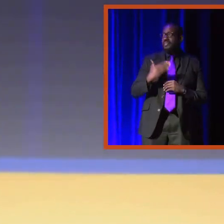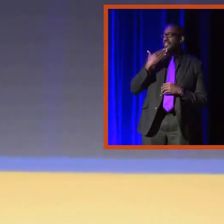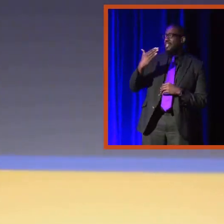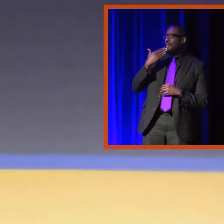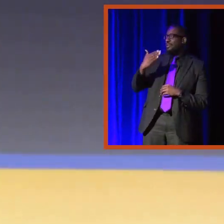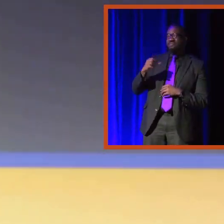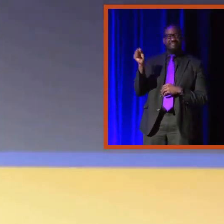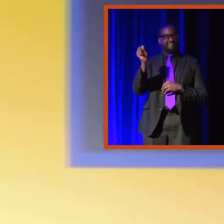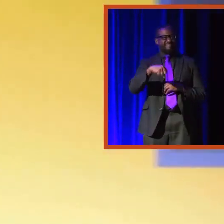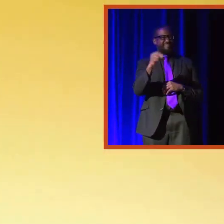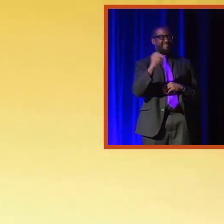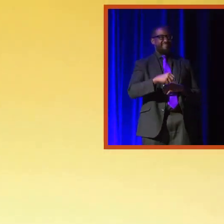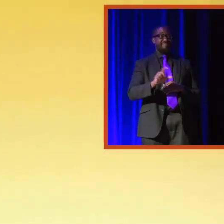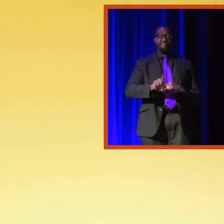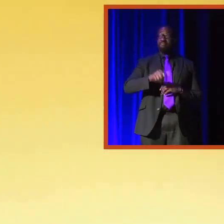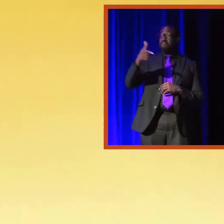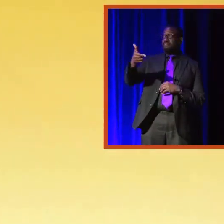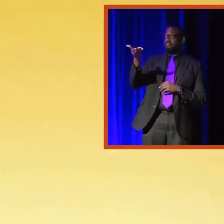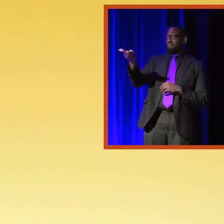Kind